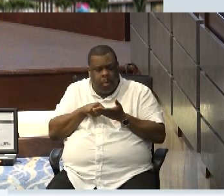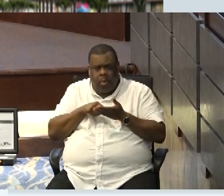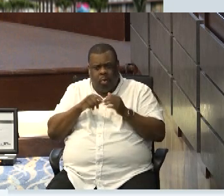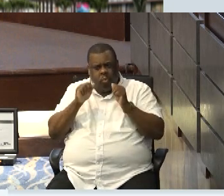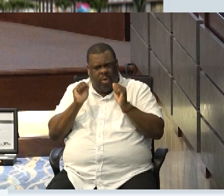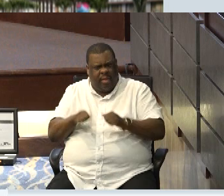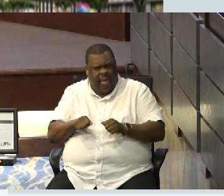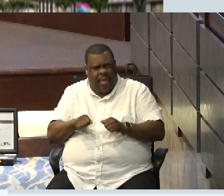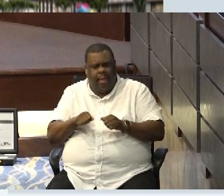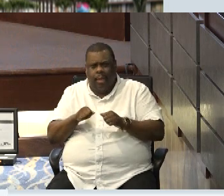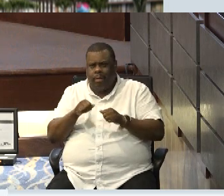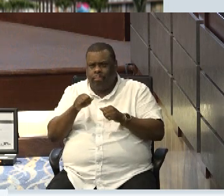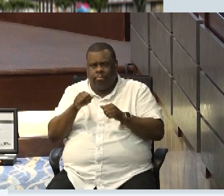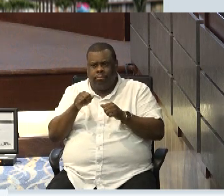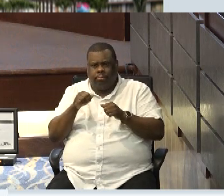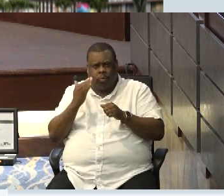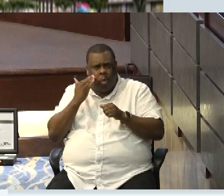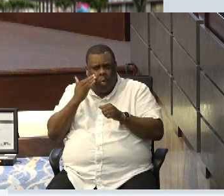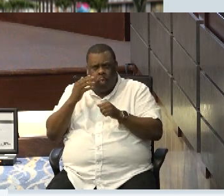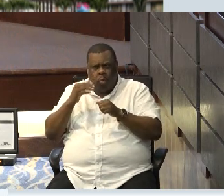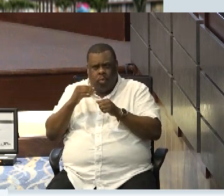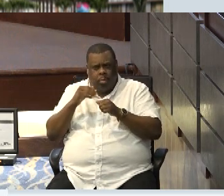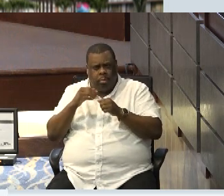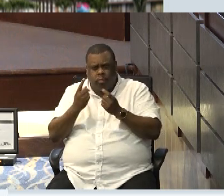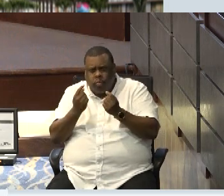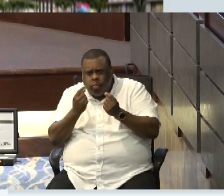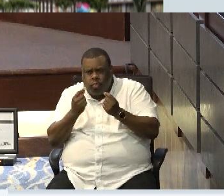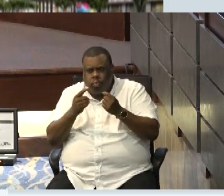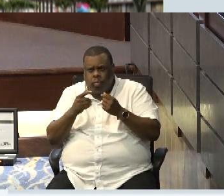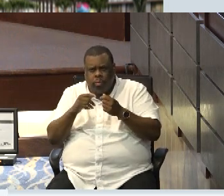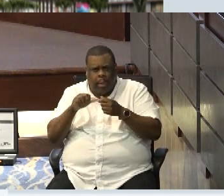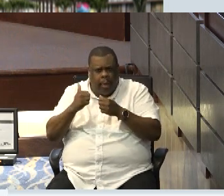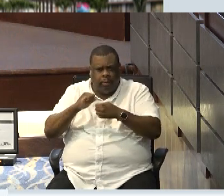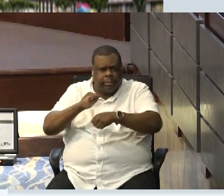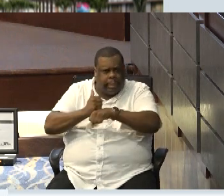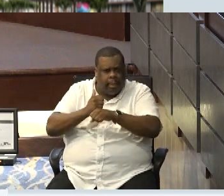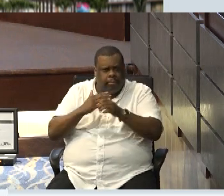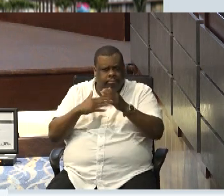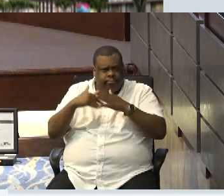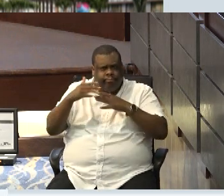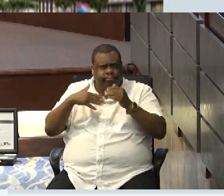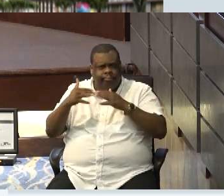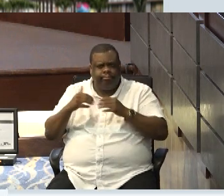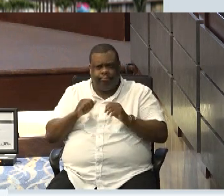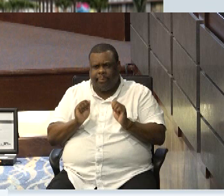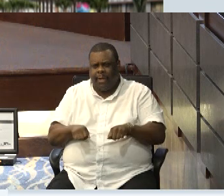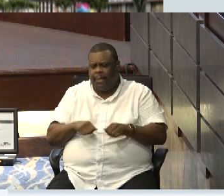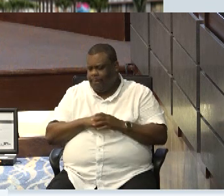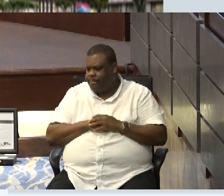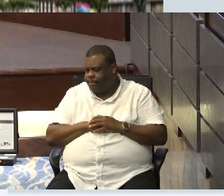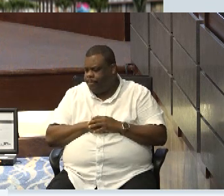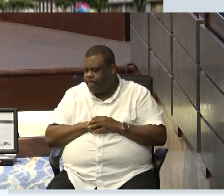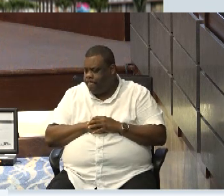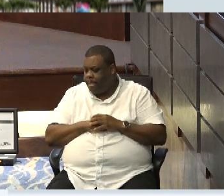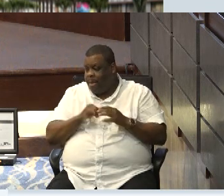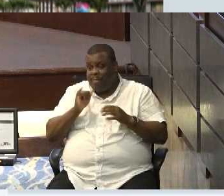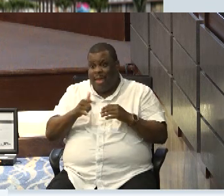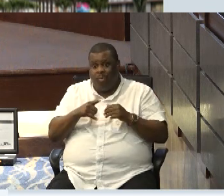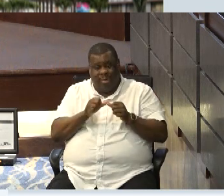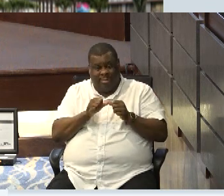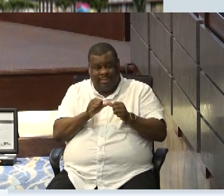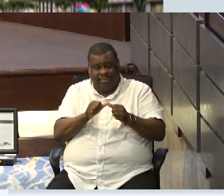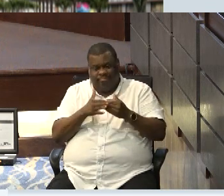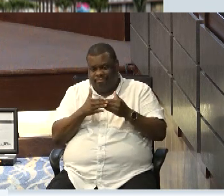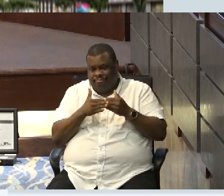the scope of their effort and the public engagement. So that public engagement transpired through the winter